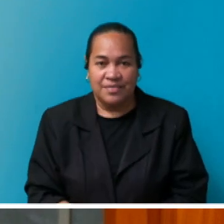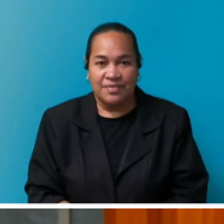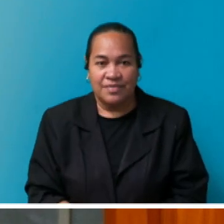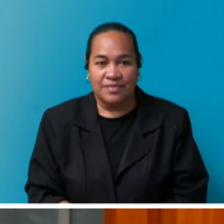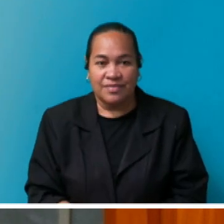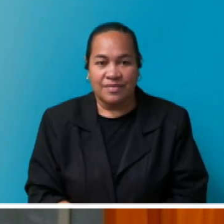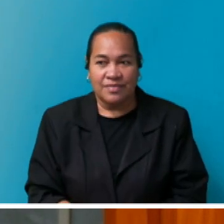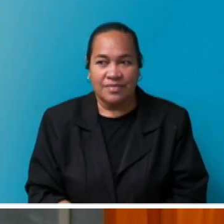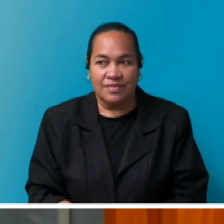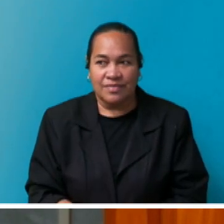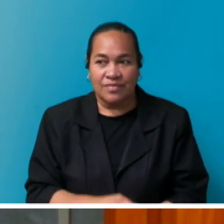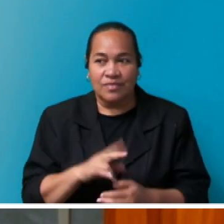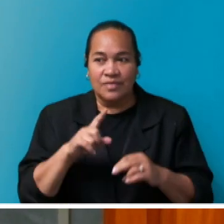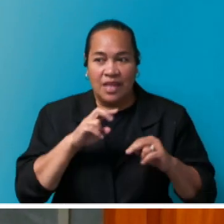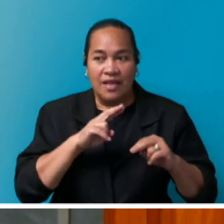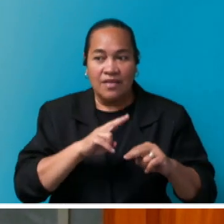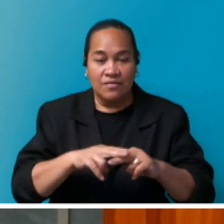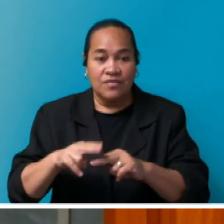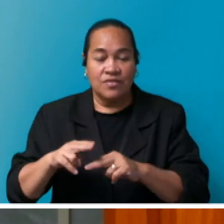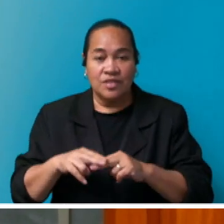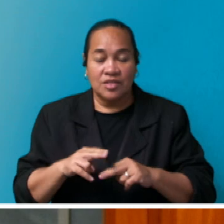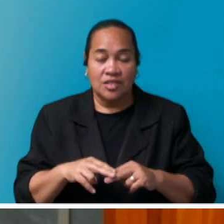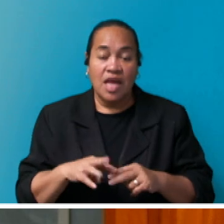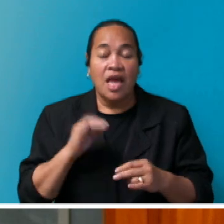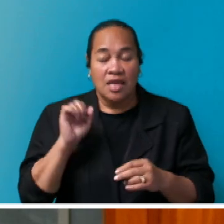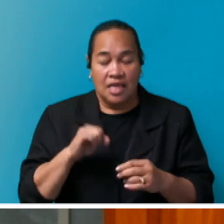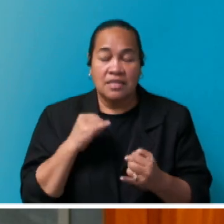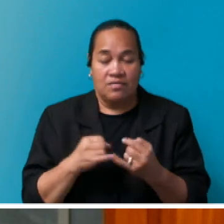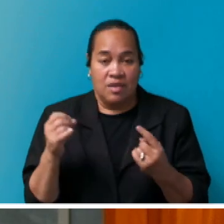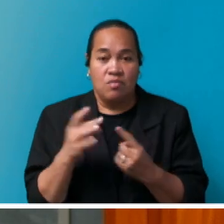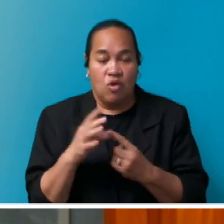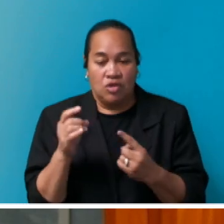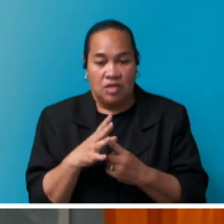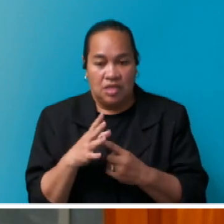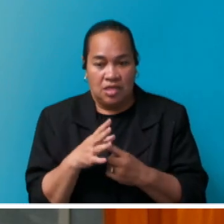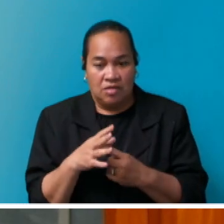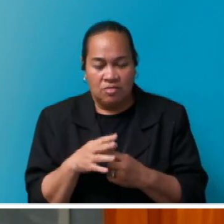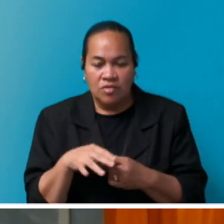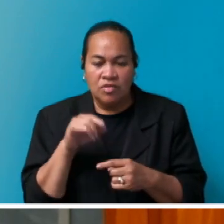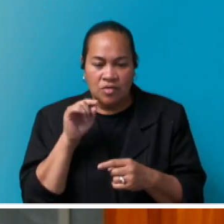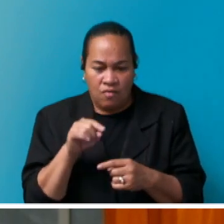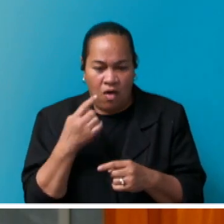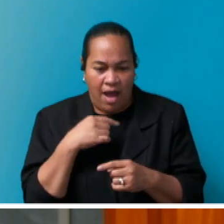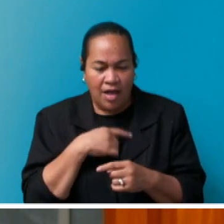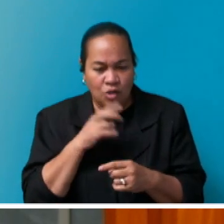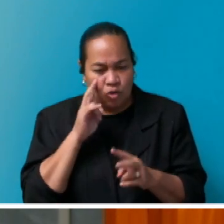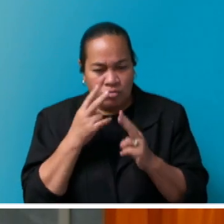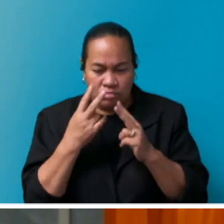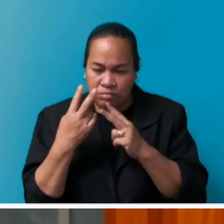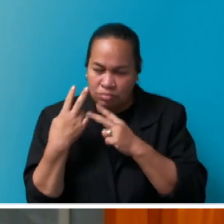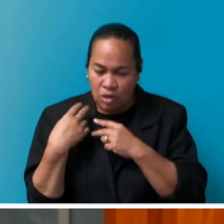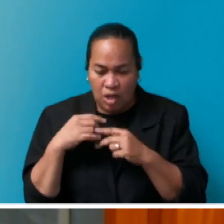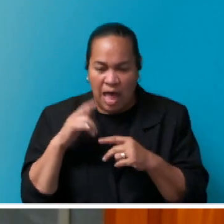around Fiji. So it is also important to acknowledge the journey of the ECE